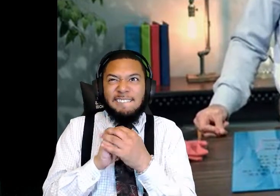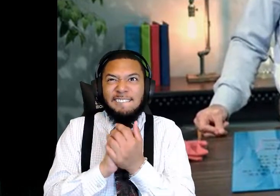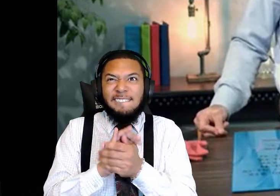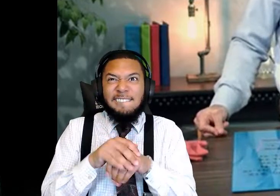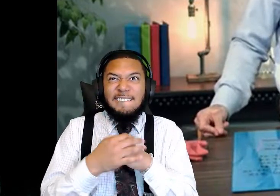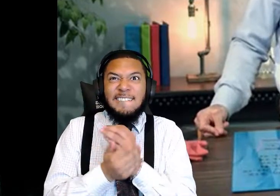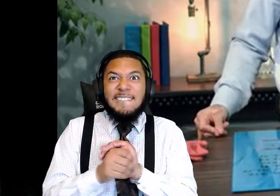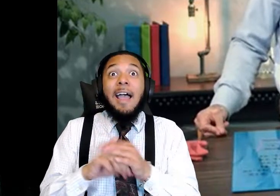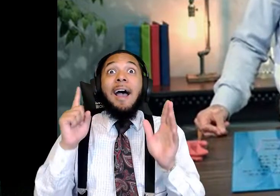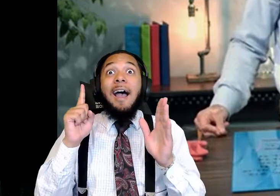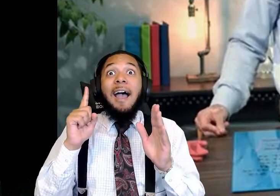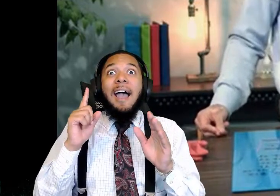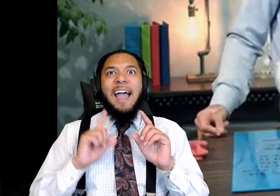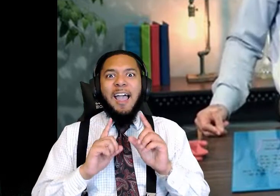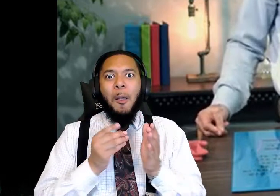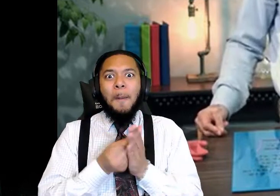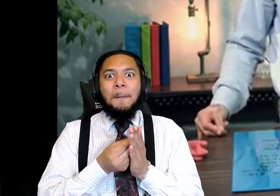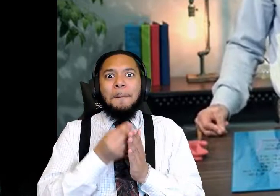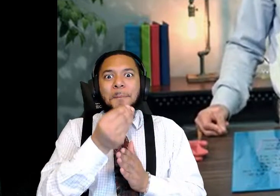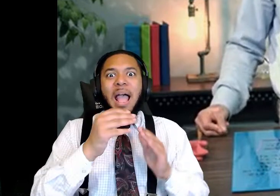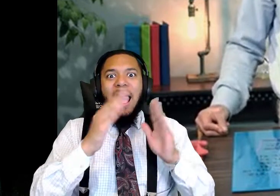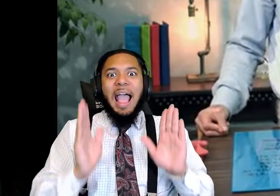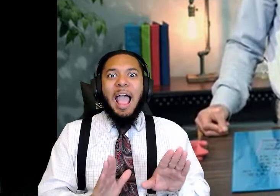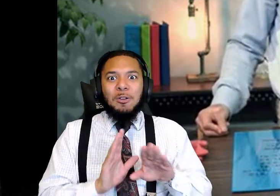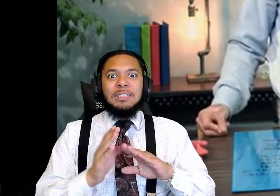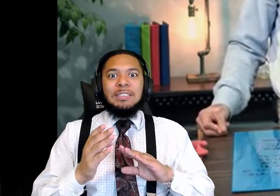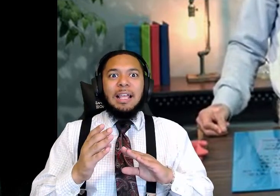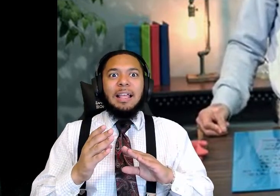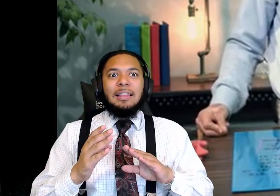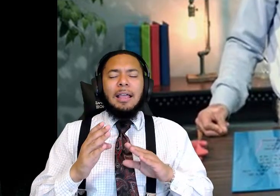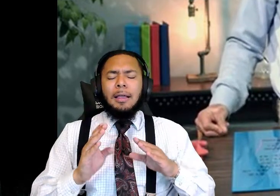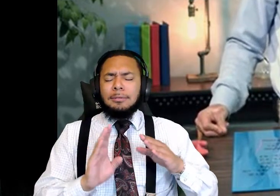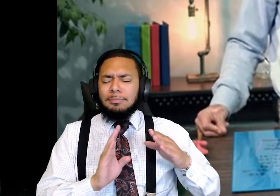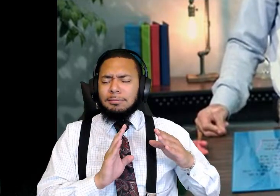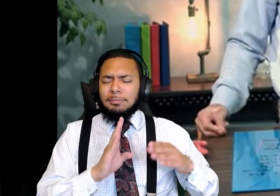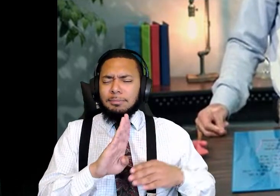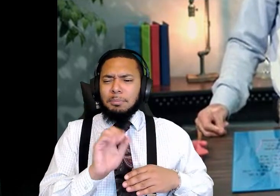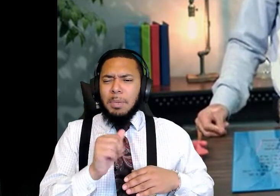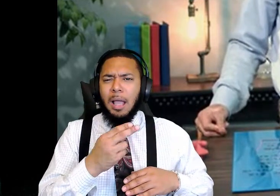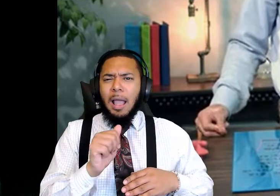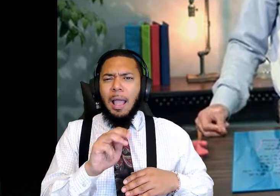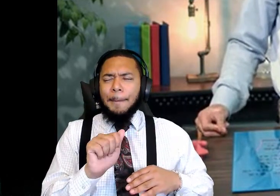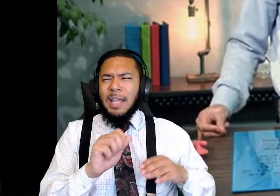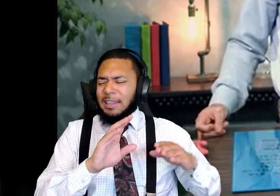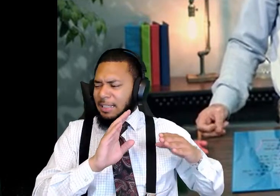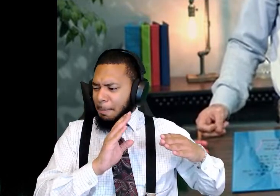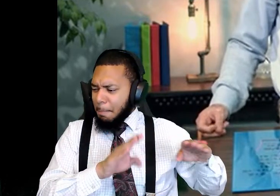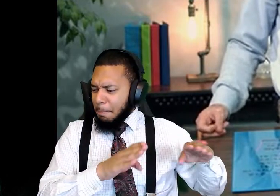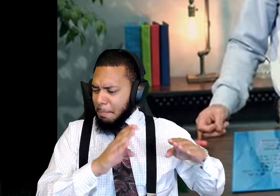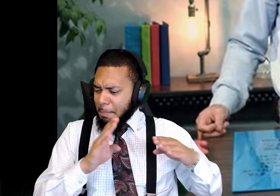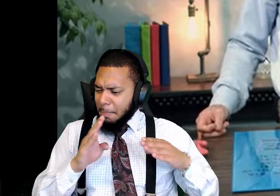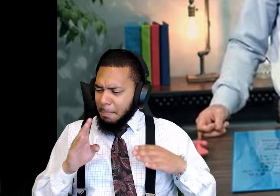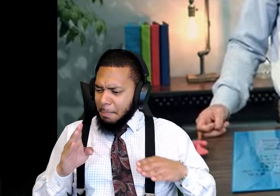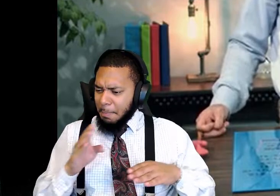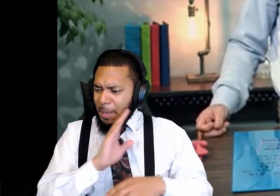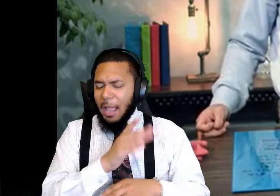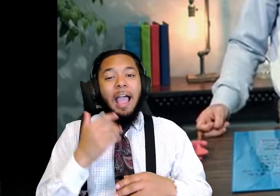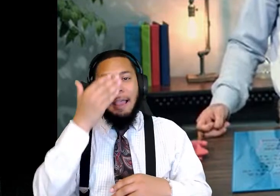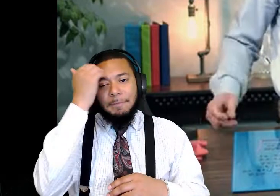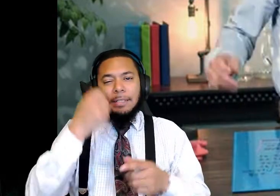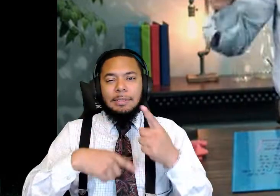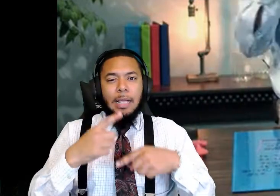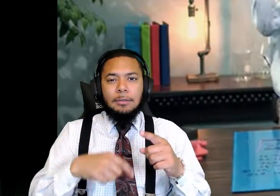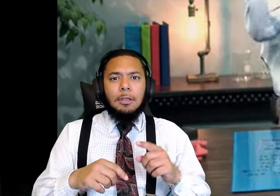a house in the Bahamas, and then I'd just be sitting at my house in Austin, and I'd be like, what? Why do I owe $10,000 on a mortgage for a house